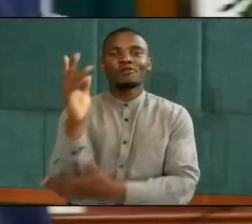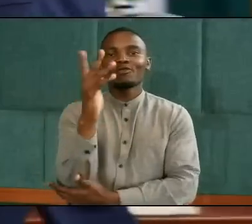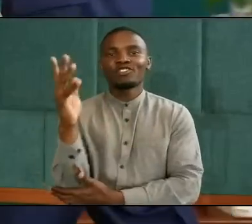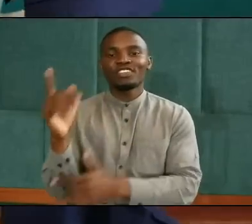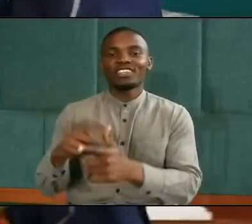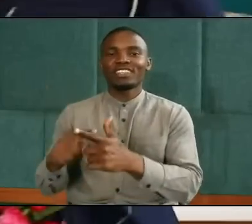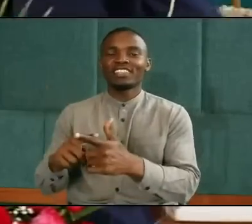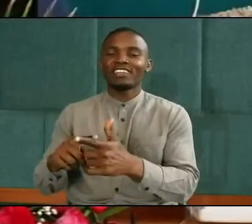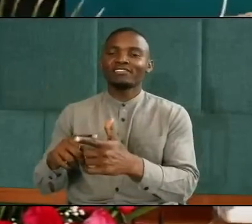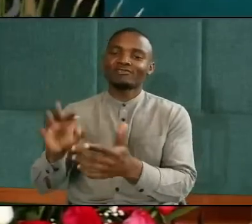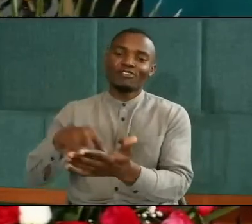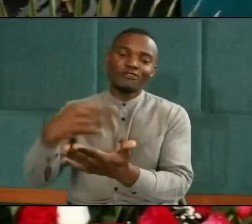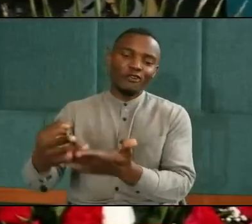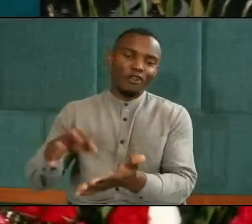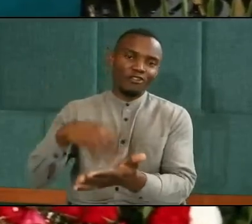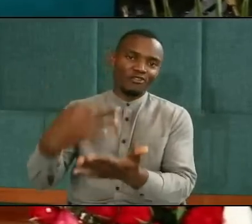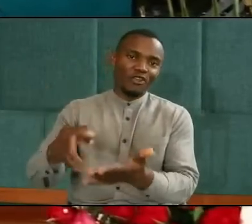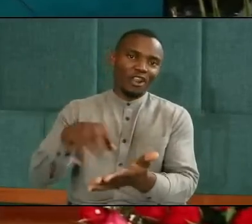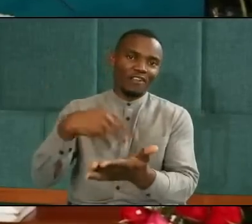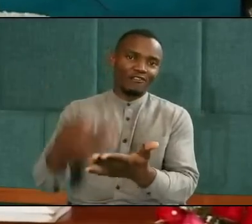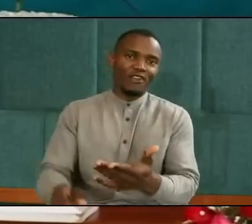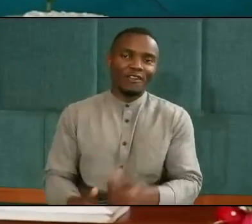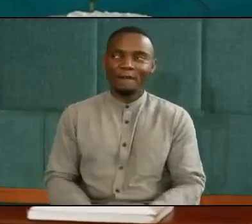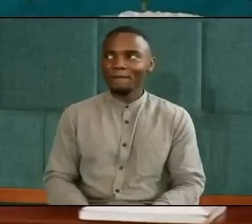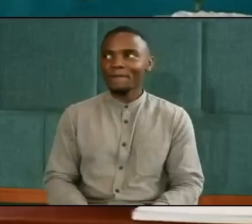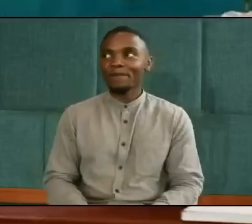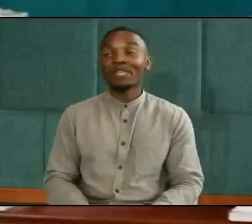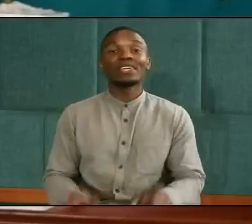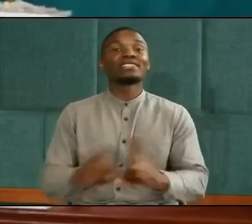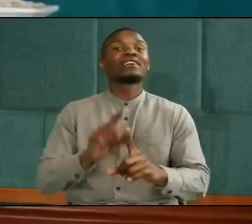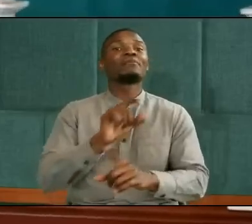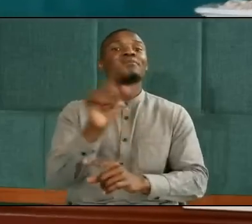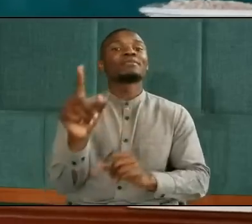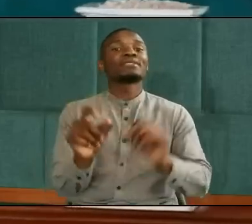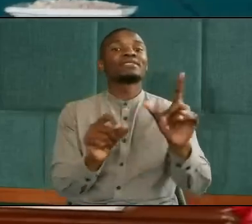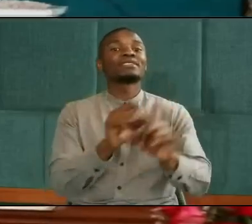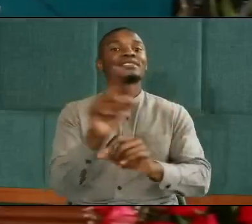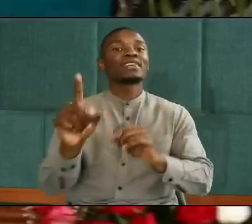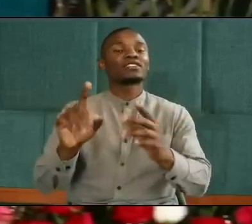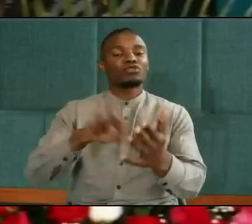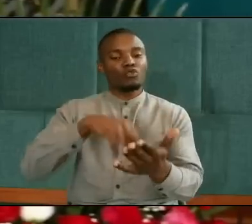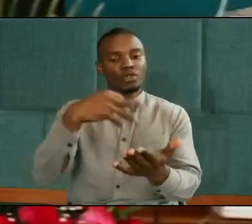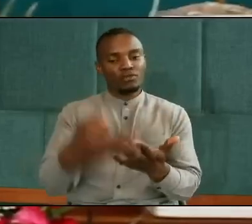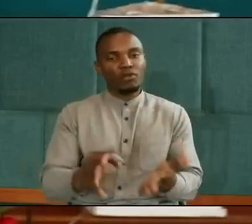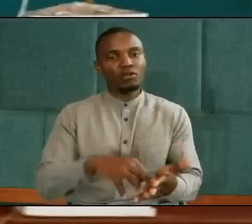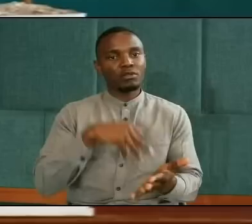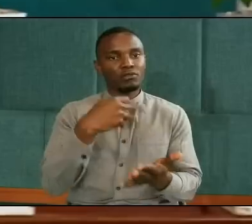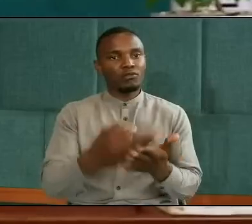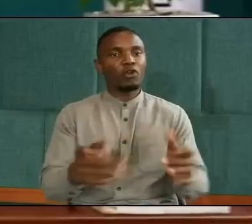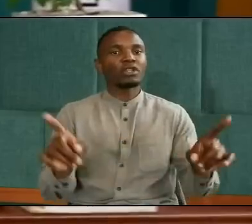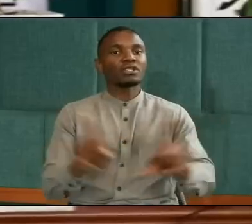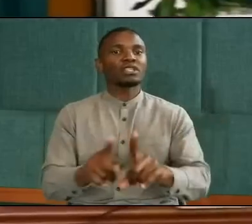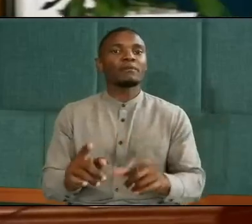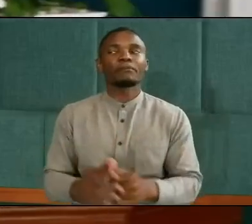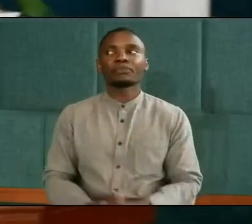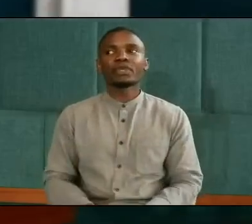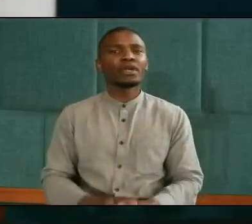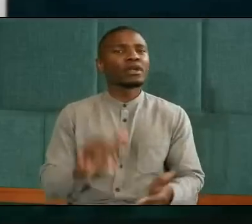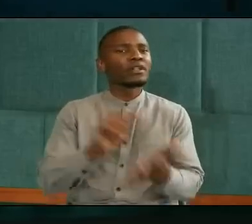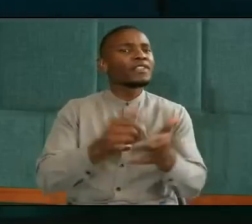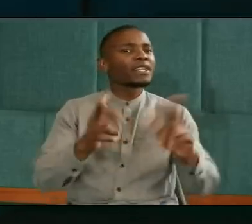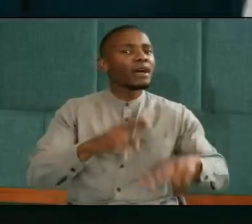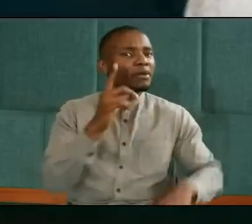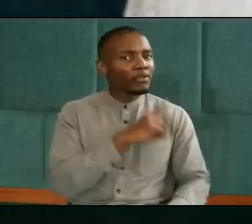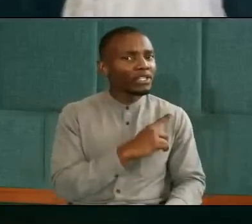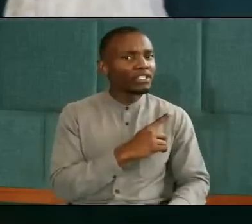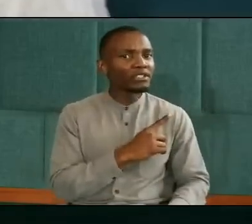All the mangoes fell off. Says the stars will fall like that. Okay? Has that happened as yet,